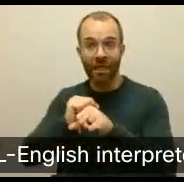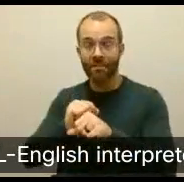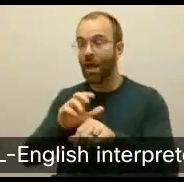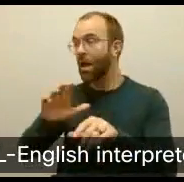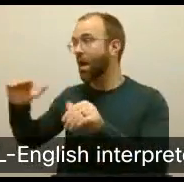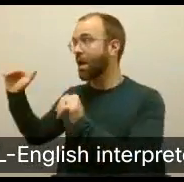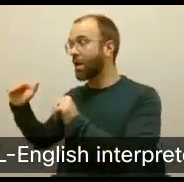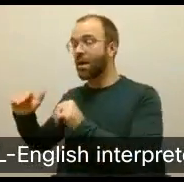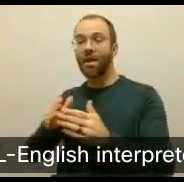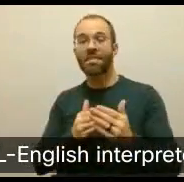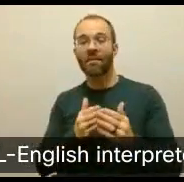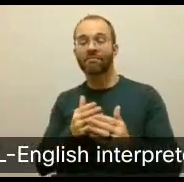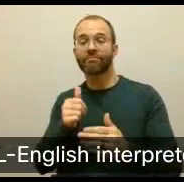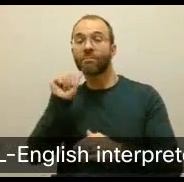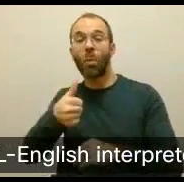day, however it works with